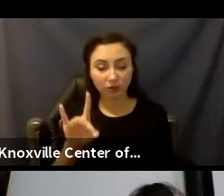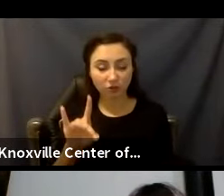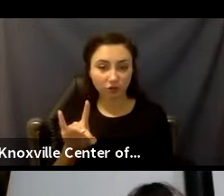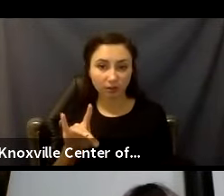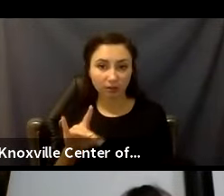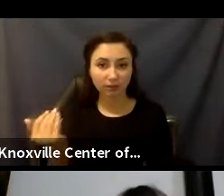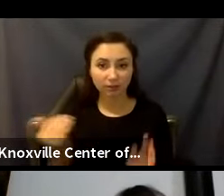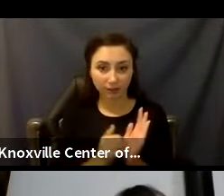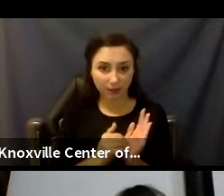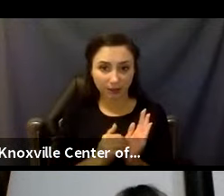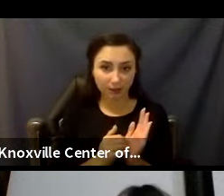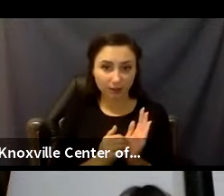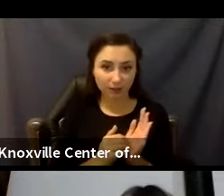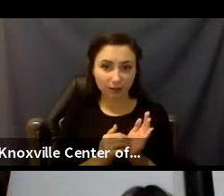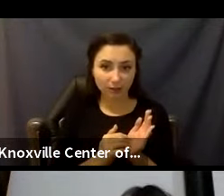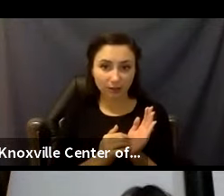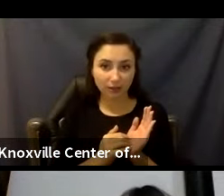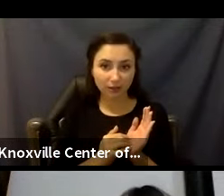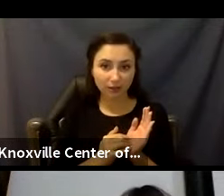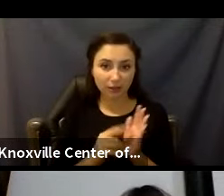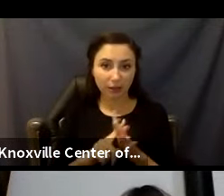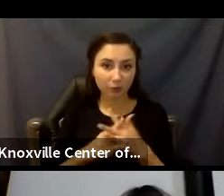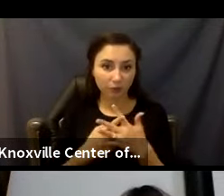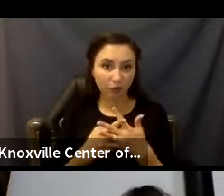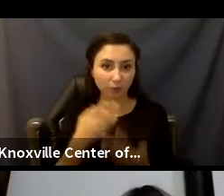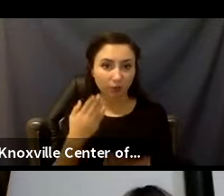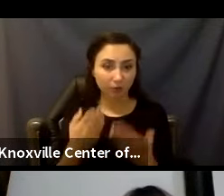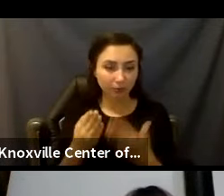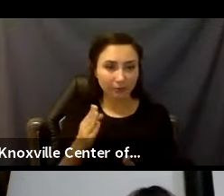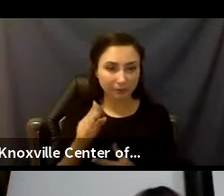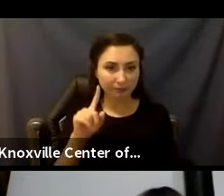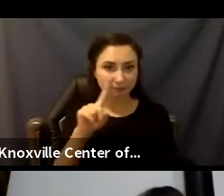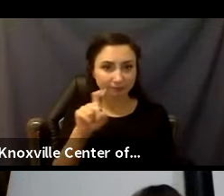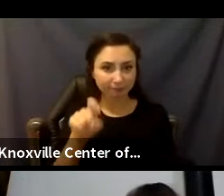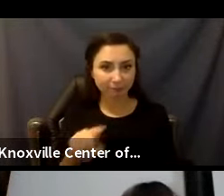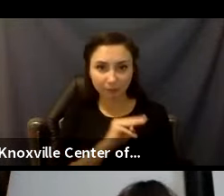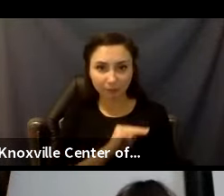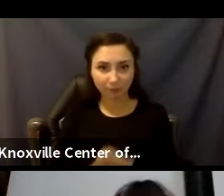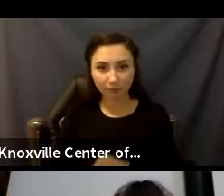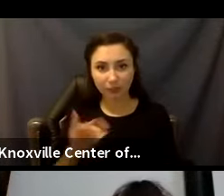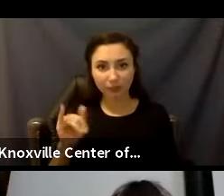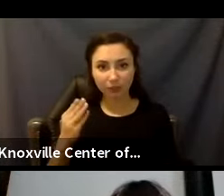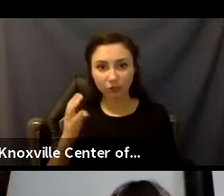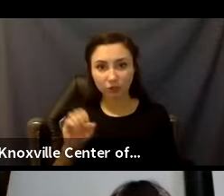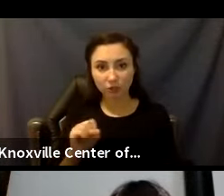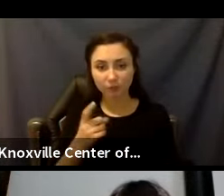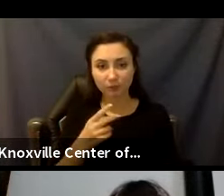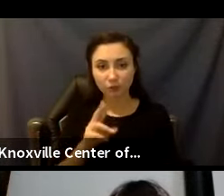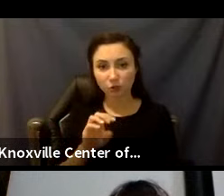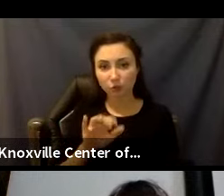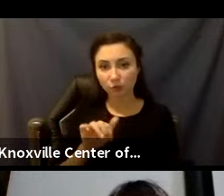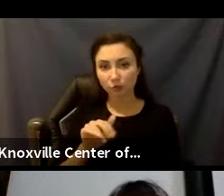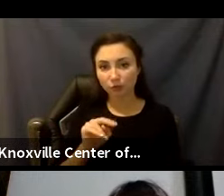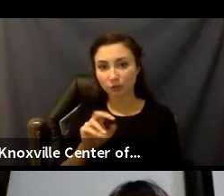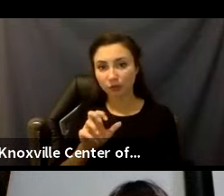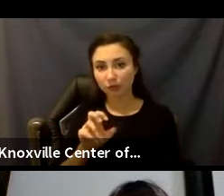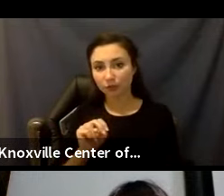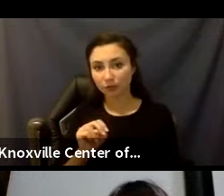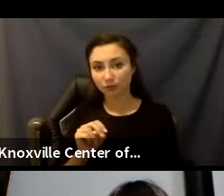And again, I'll start by maybe asking Mayor Jacobs and Dr. Buchanan if they've received any